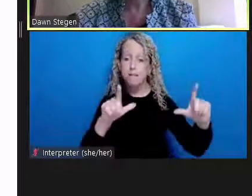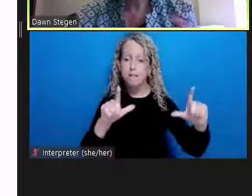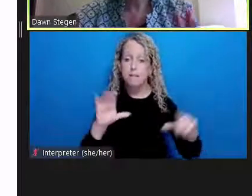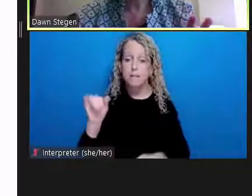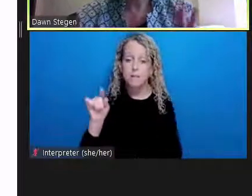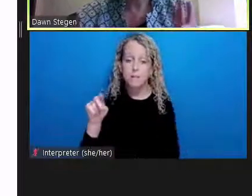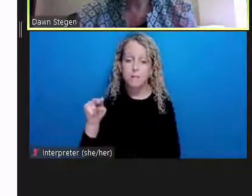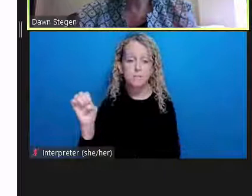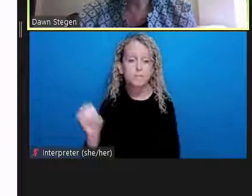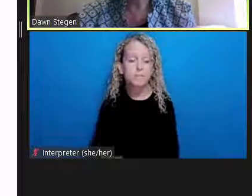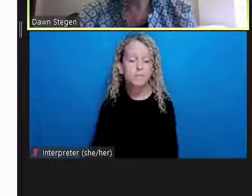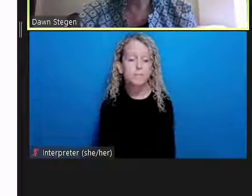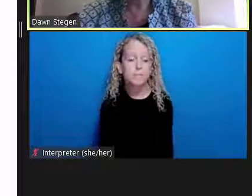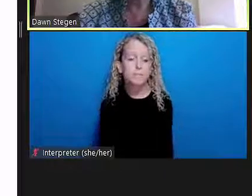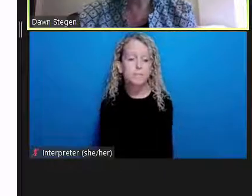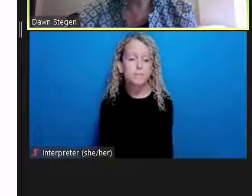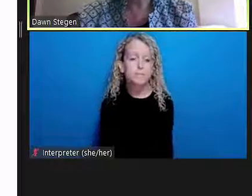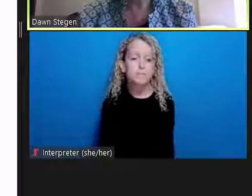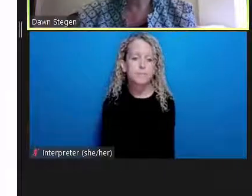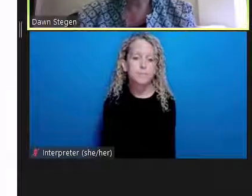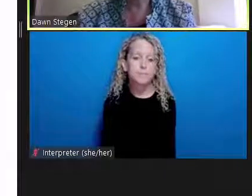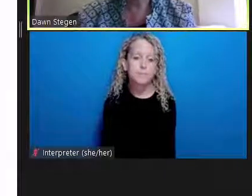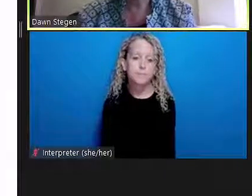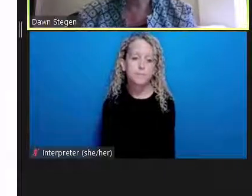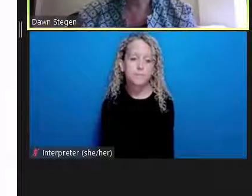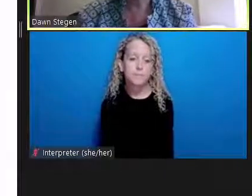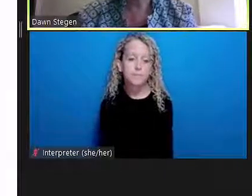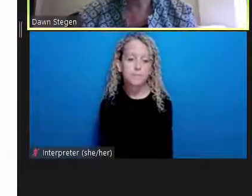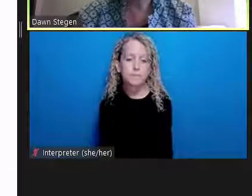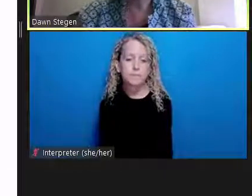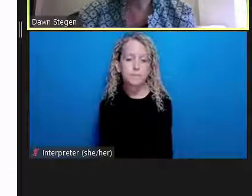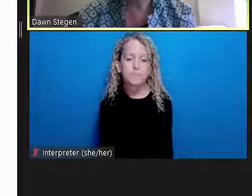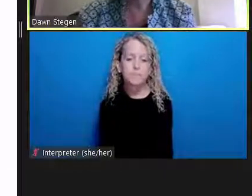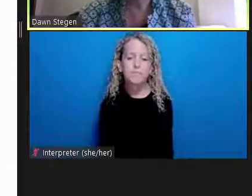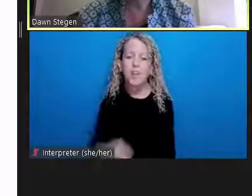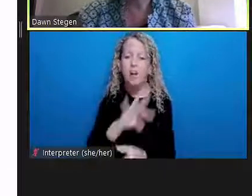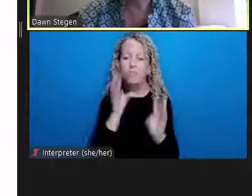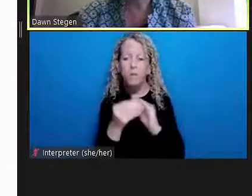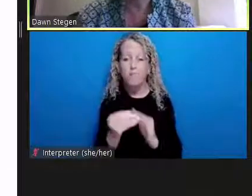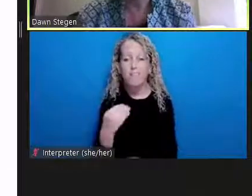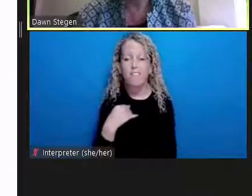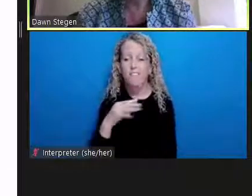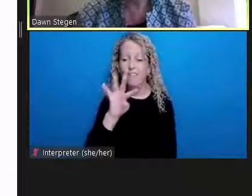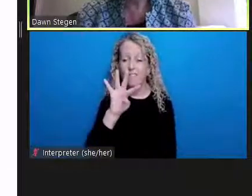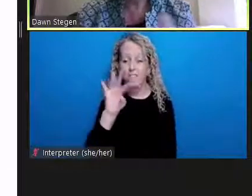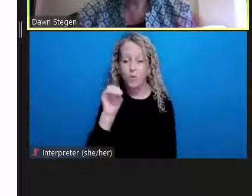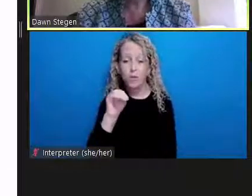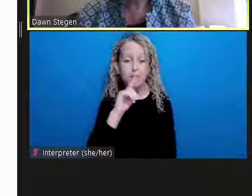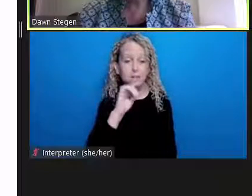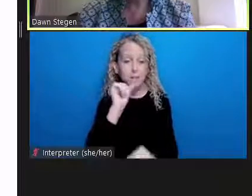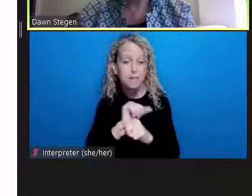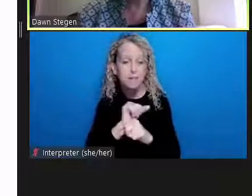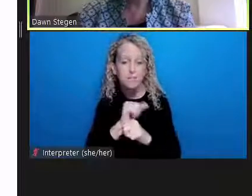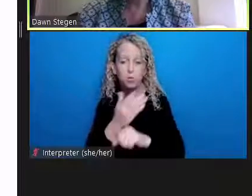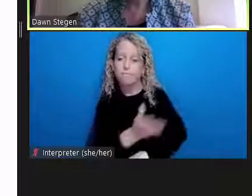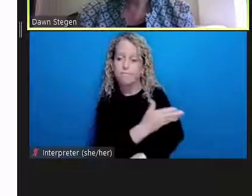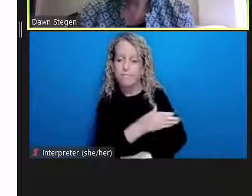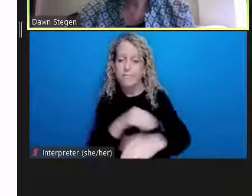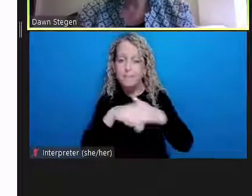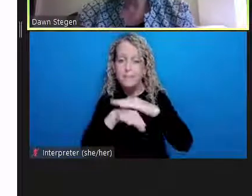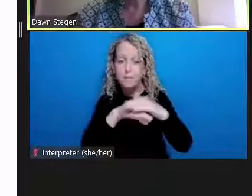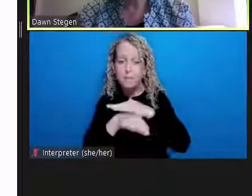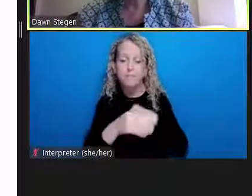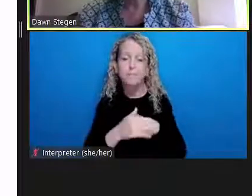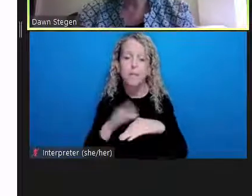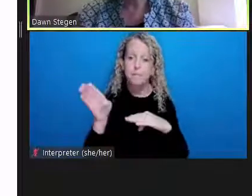So in these documents, the 2 combined, there's over 40 commitments to advancing accessibility. And the business community, I'm pleased to